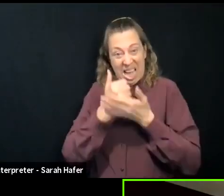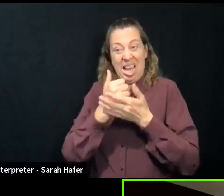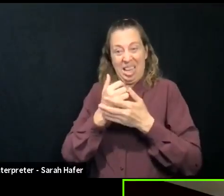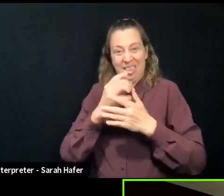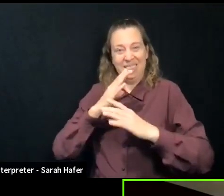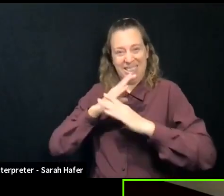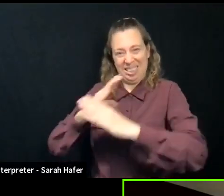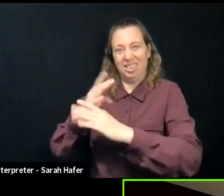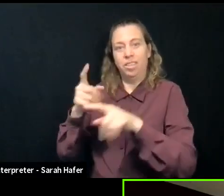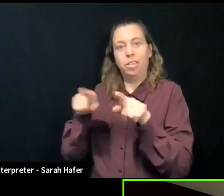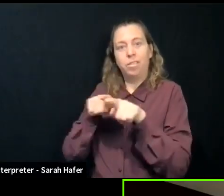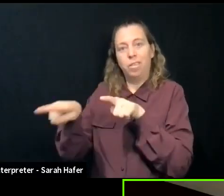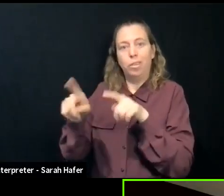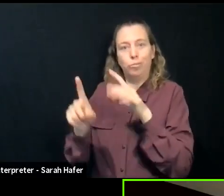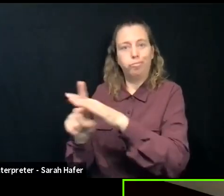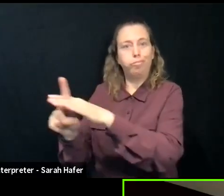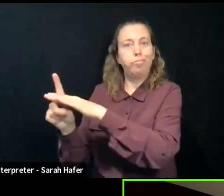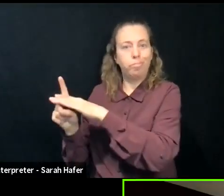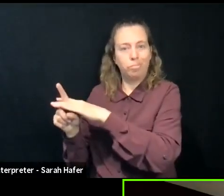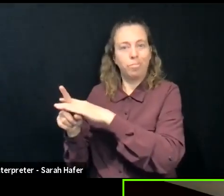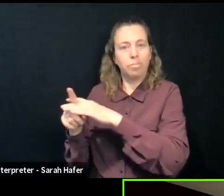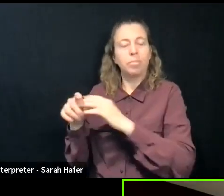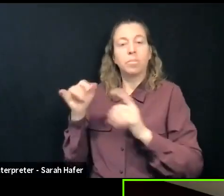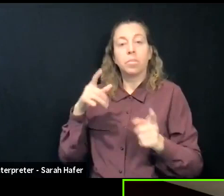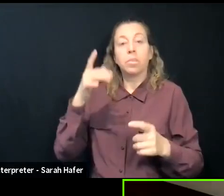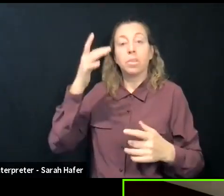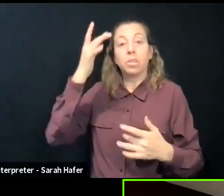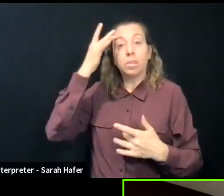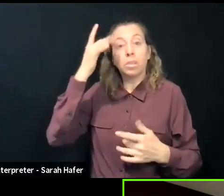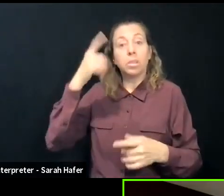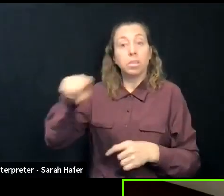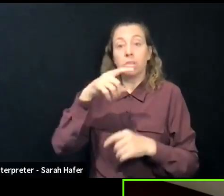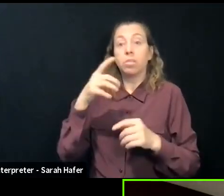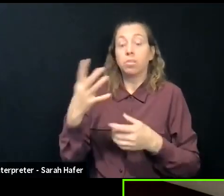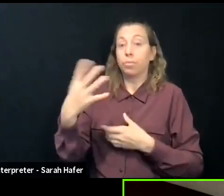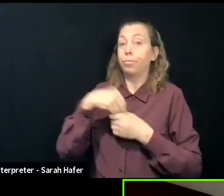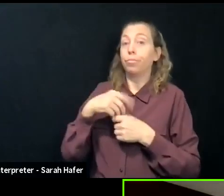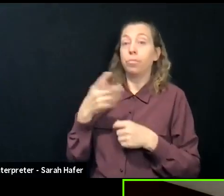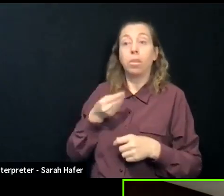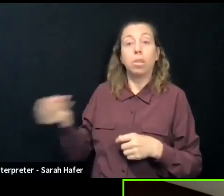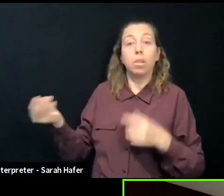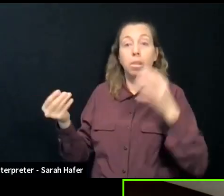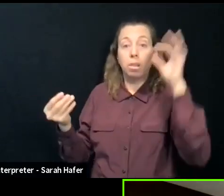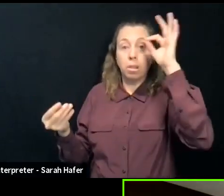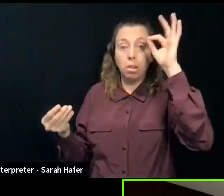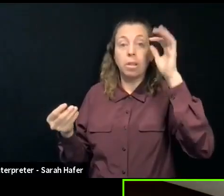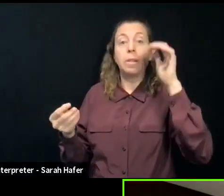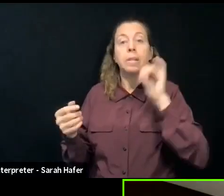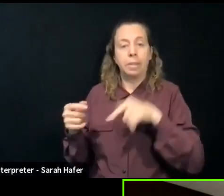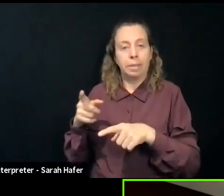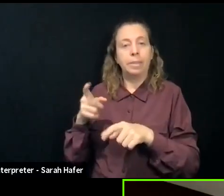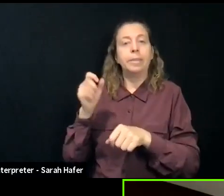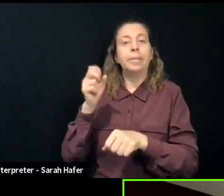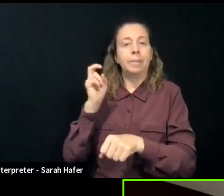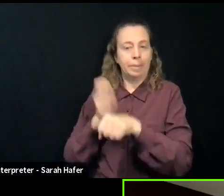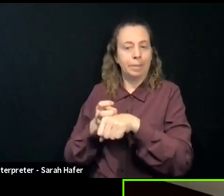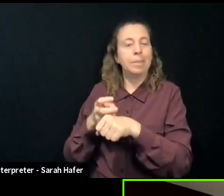of COVID-19, and this is what makes COVID-19 such a difficult disease to control. We think